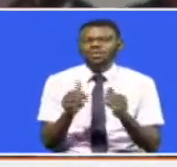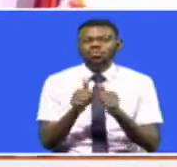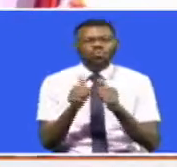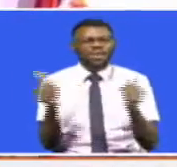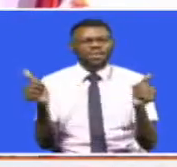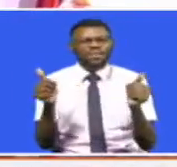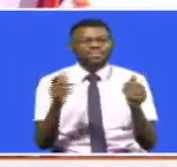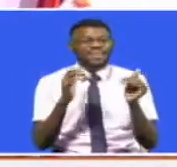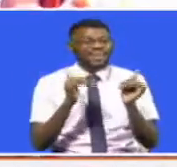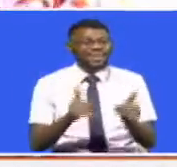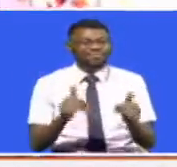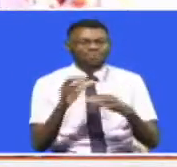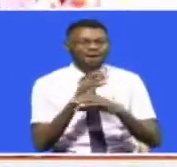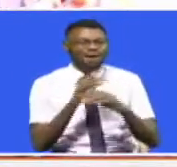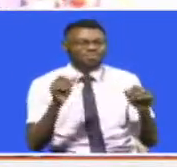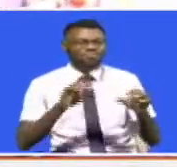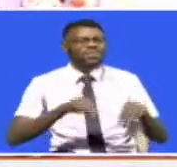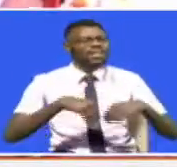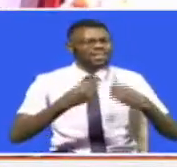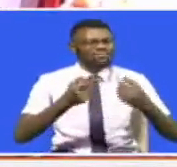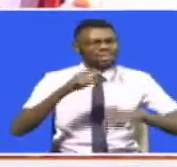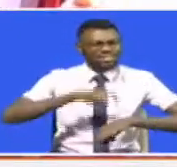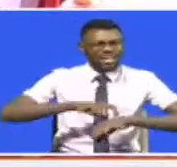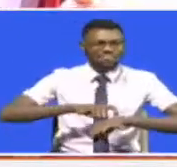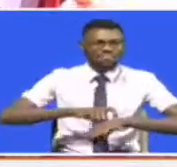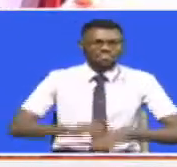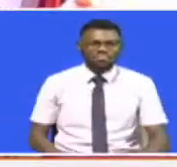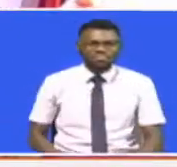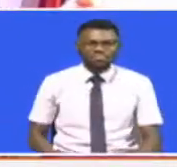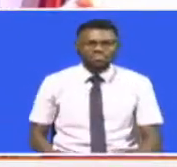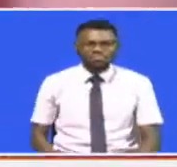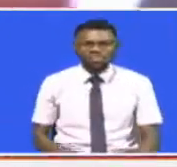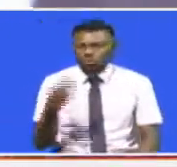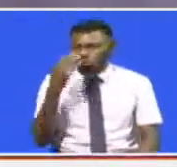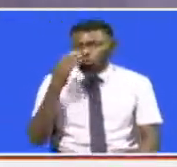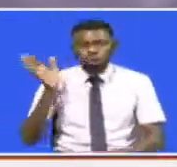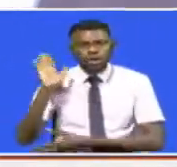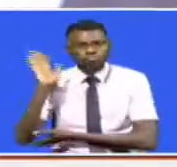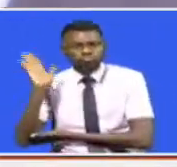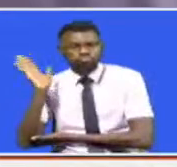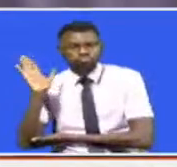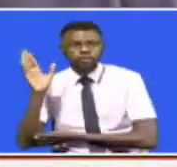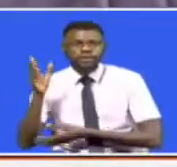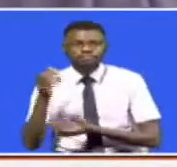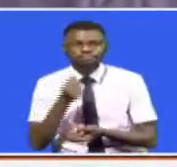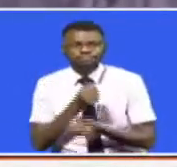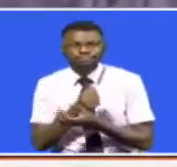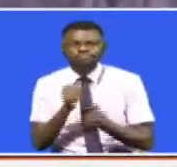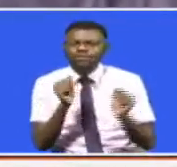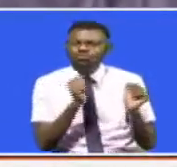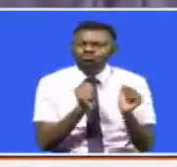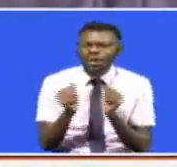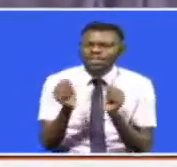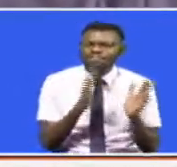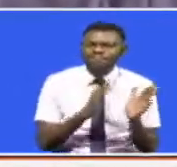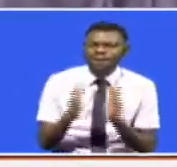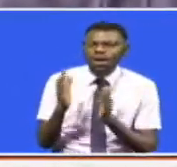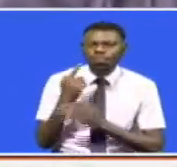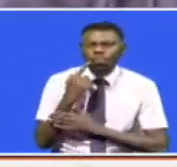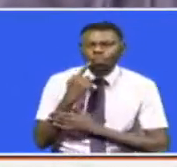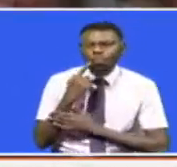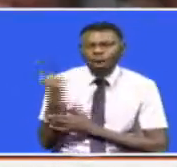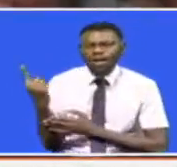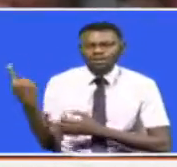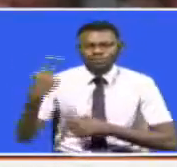chance. During his inaugural speech as the fifth president, Ruto laid down a strategic plan for the country for the first 100 days in